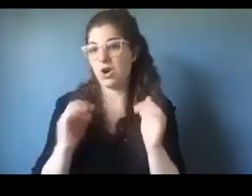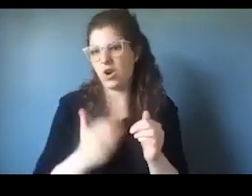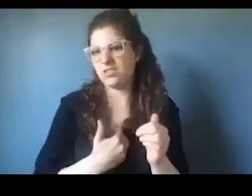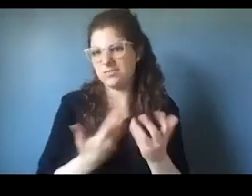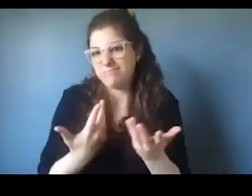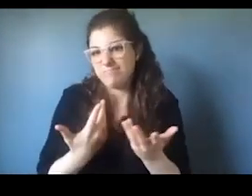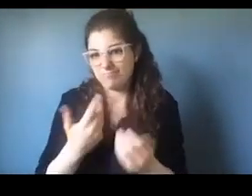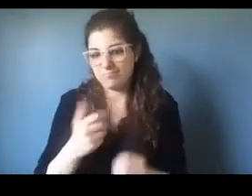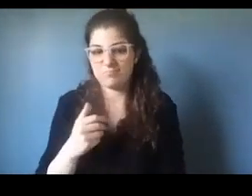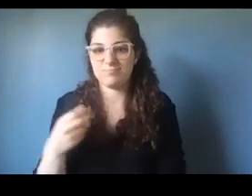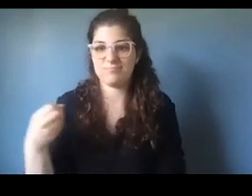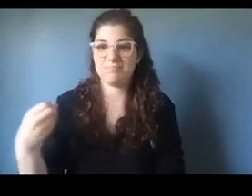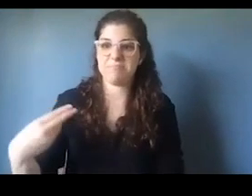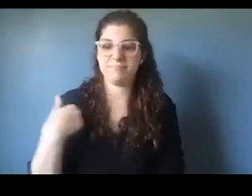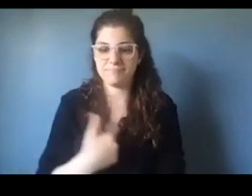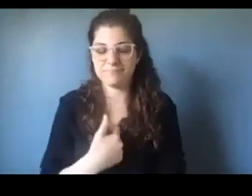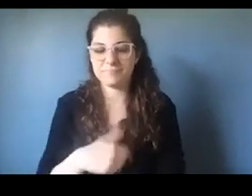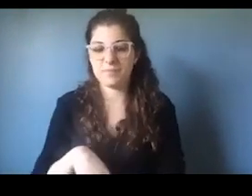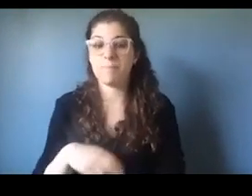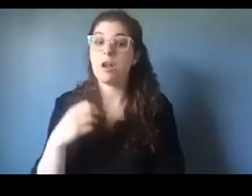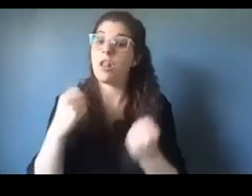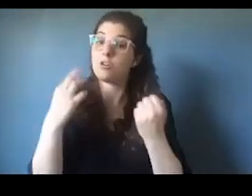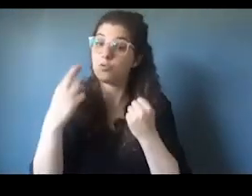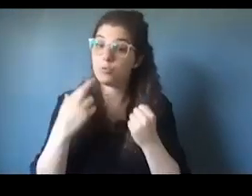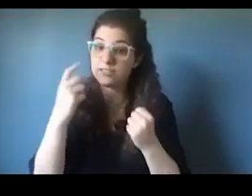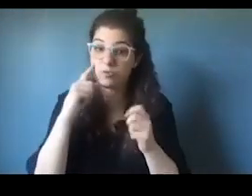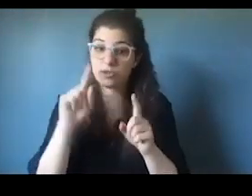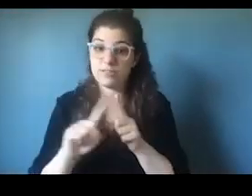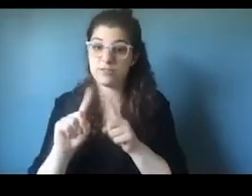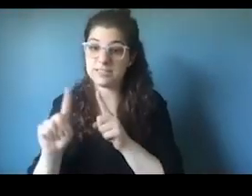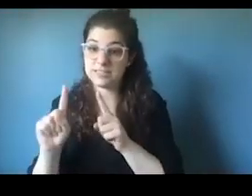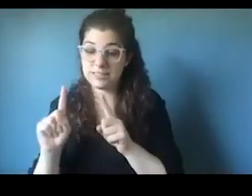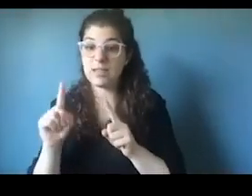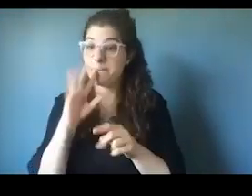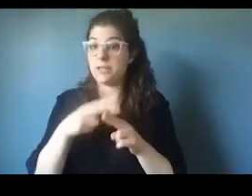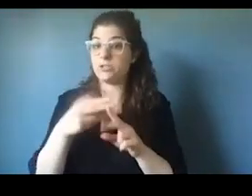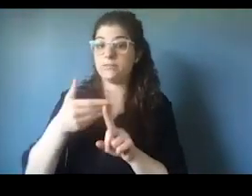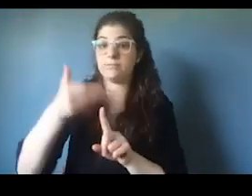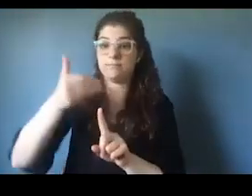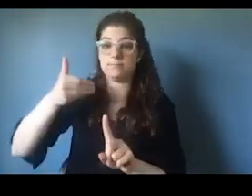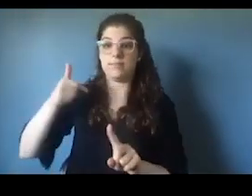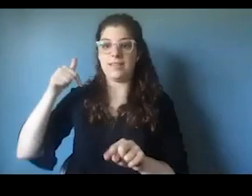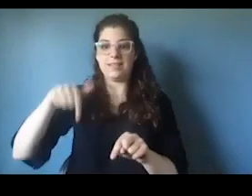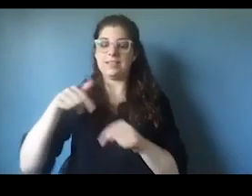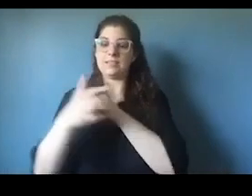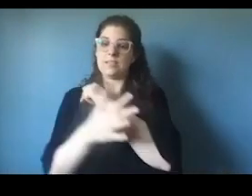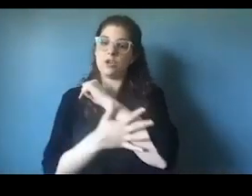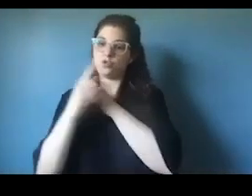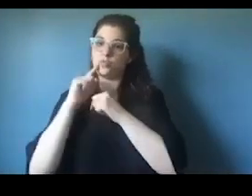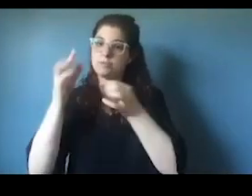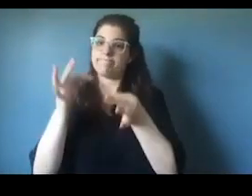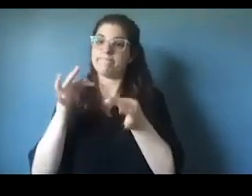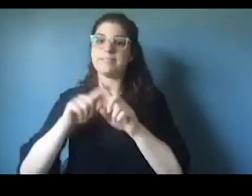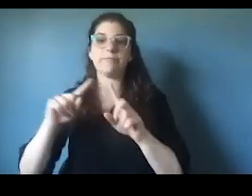lot of the reasons for these differences come back to what I mentioned earlier, is that these countries have really chosen a different way